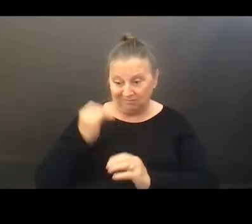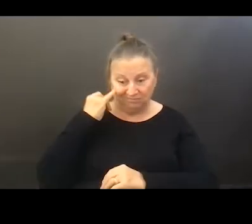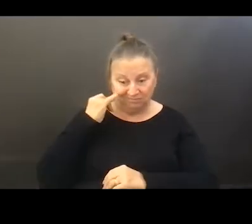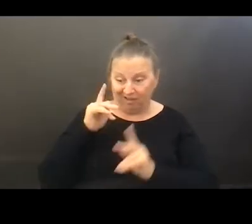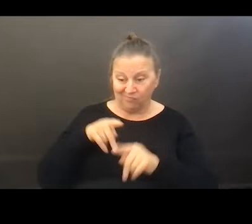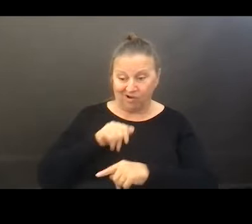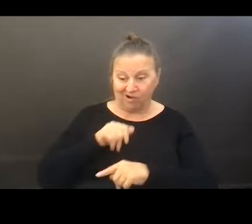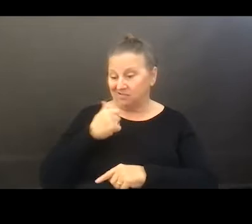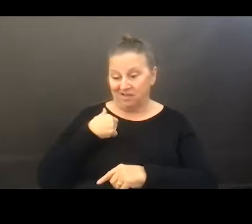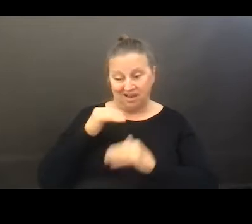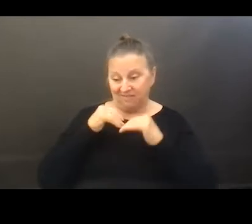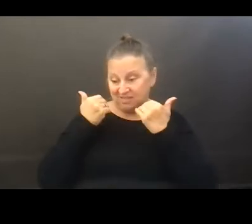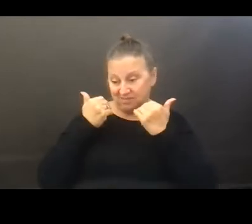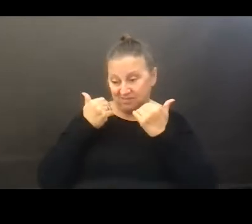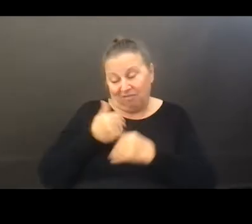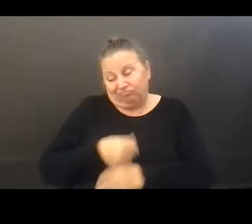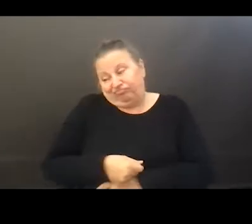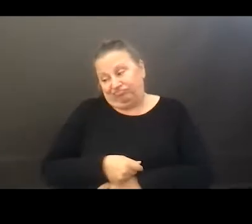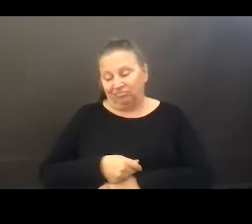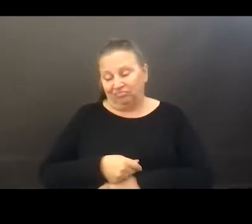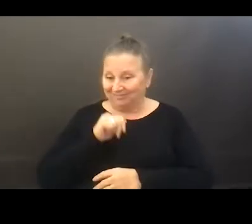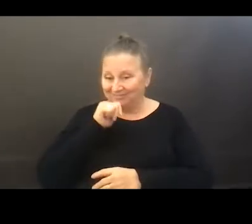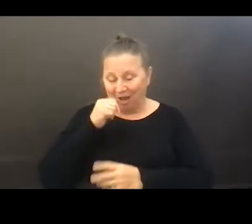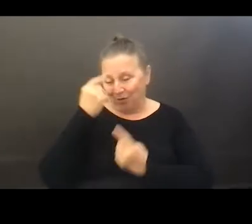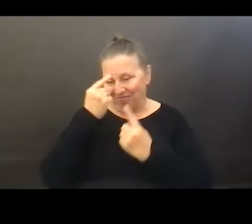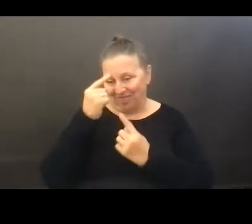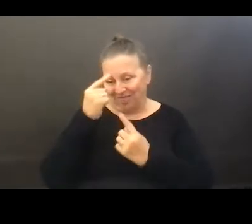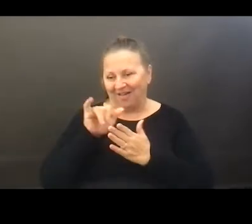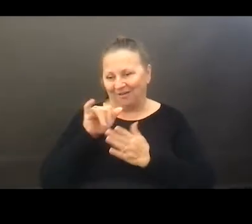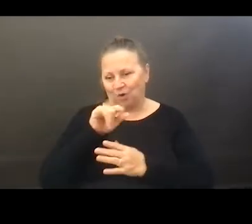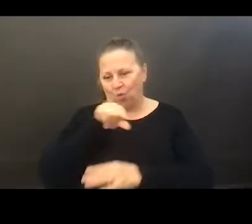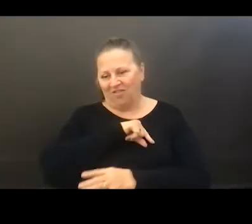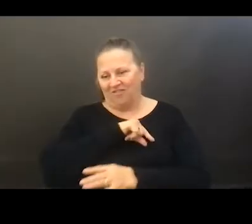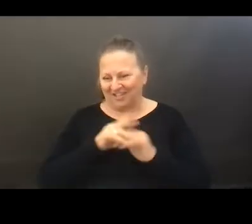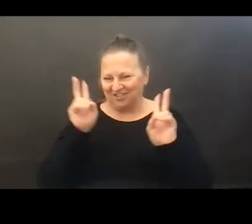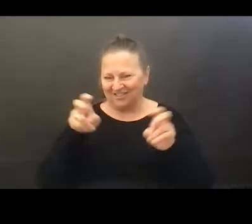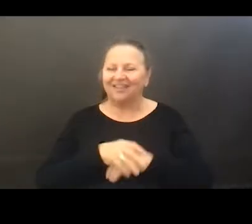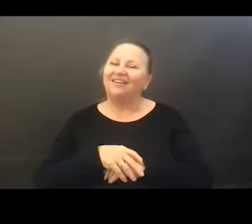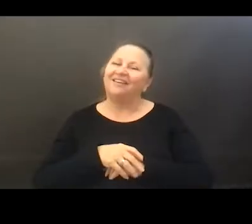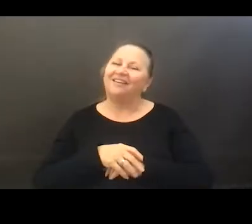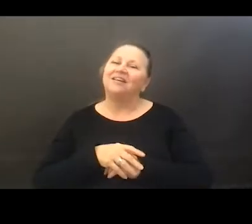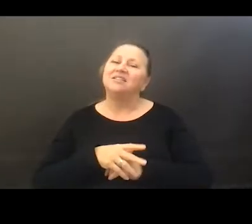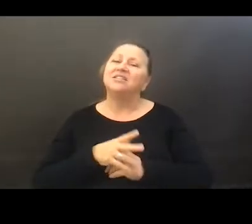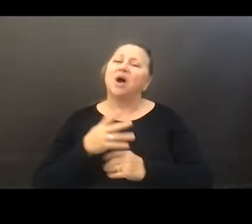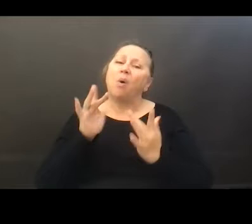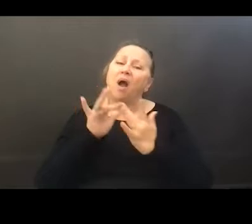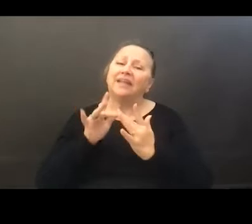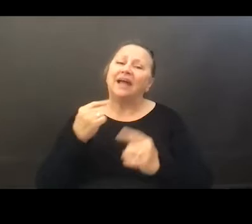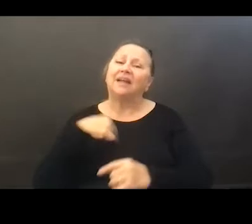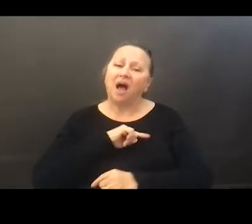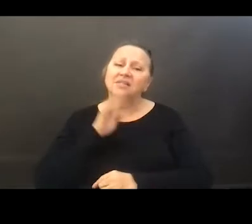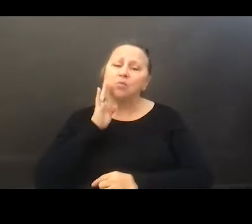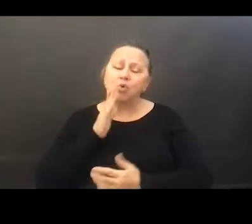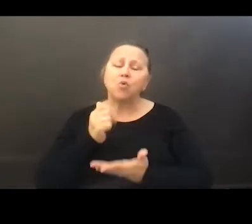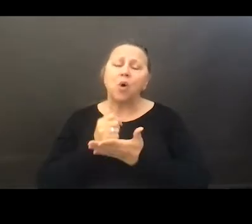reason not to consider a candidate. So again, reach out to us and we'll help you get interview ready by scheduling a